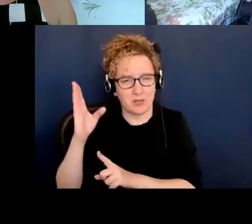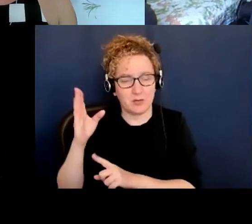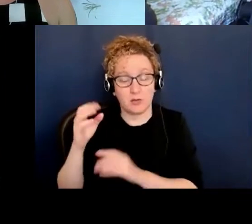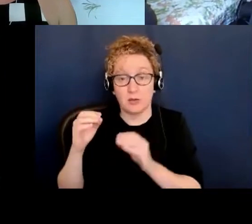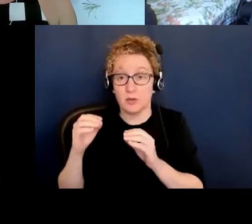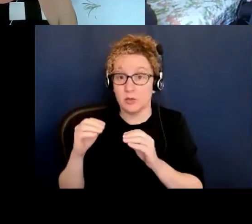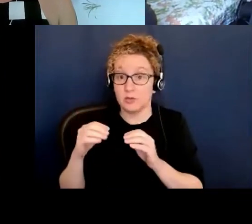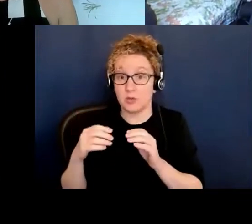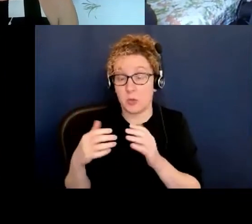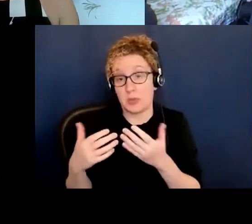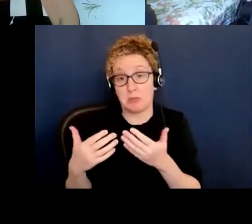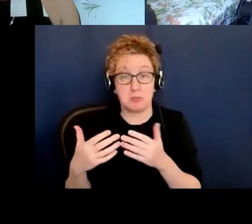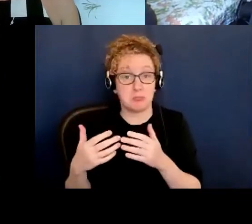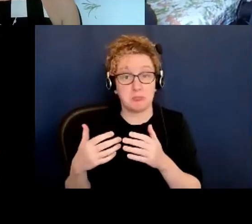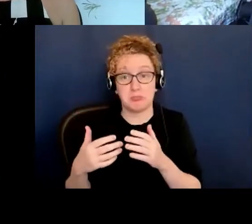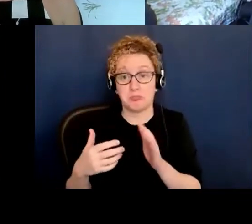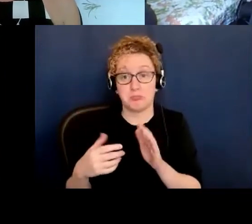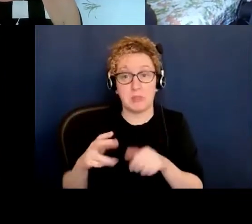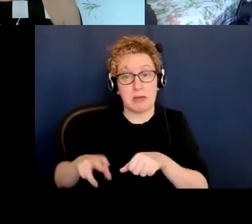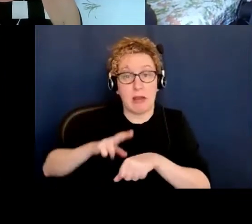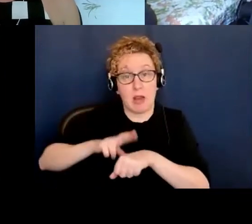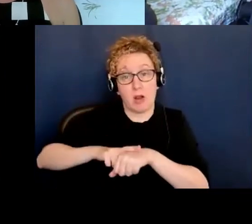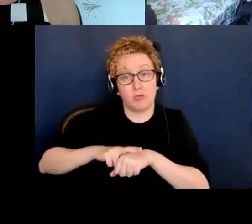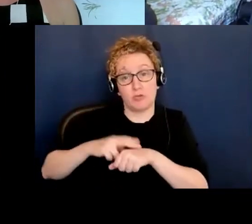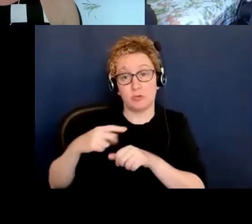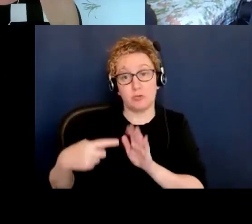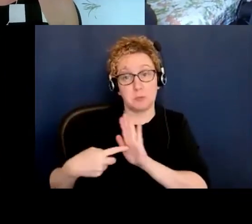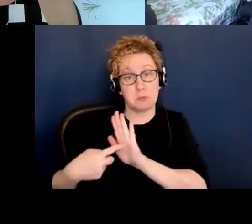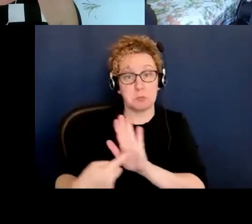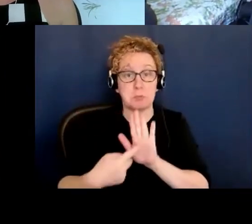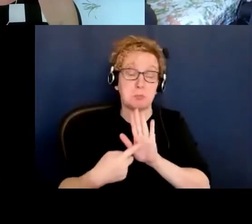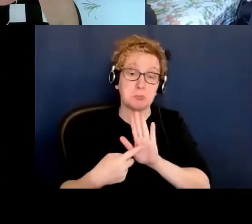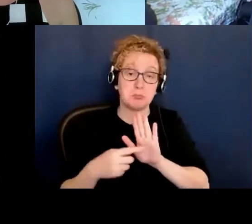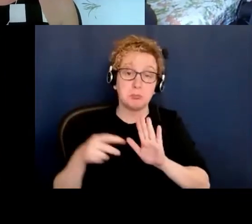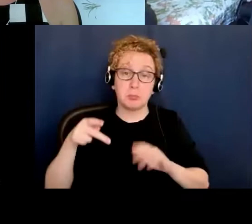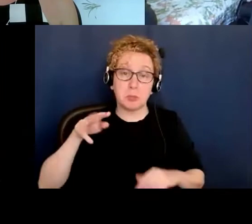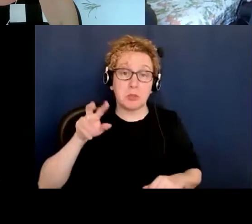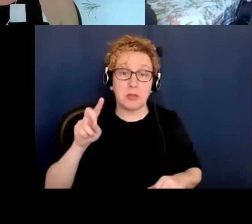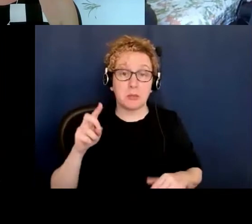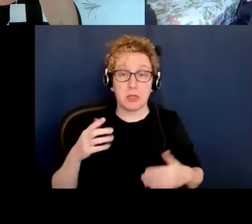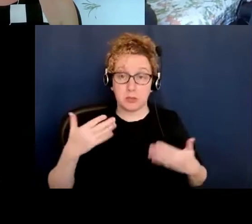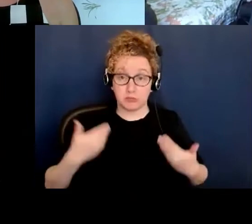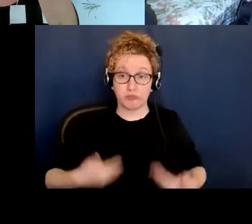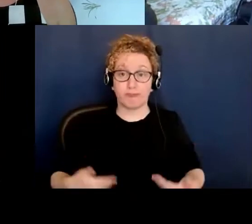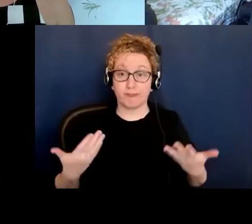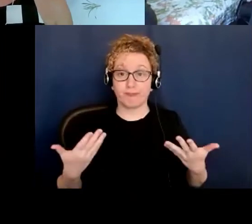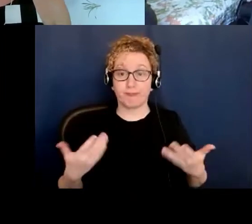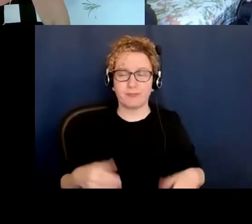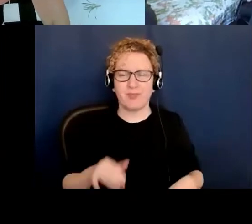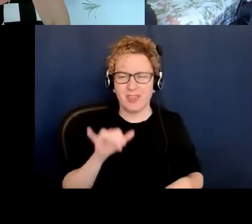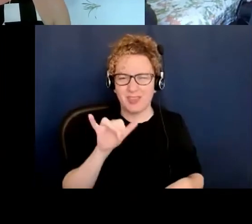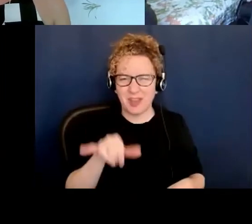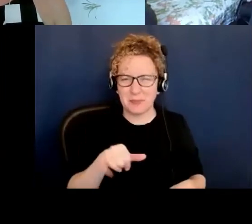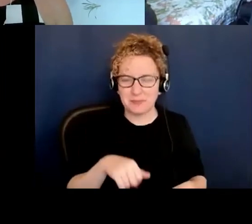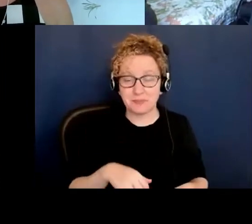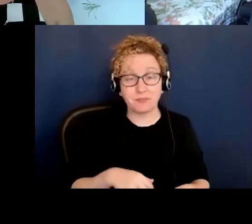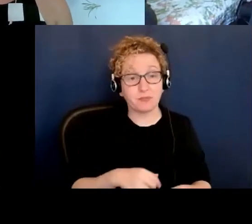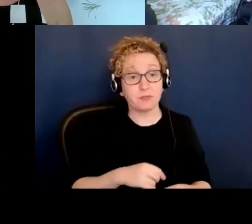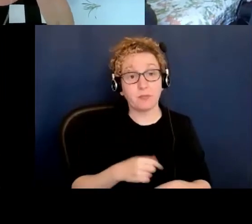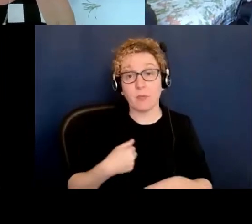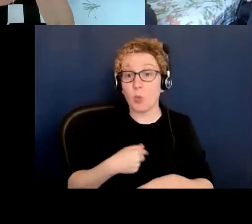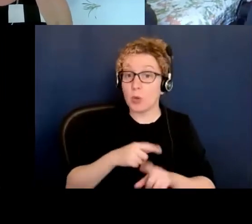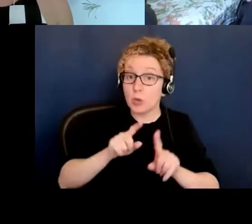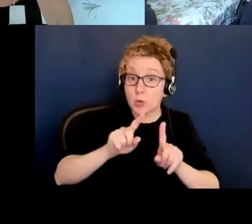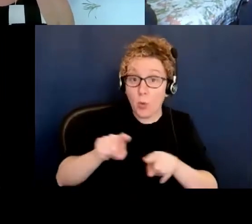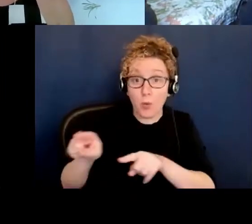organically. And so in addition to attending conferences, we offer a lot of one-on-one advising, or